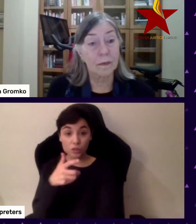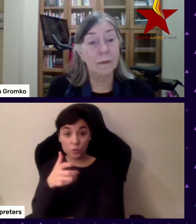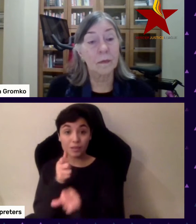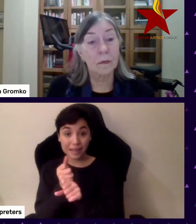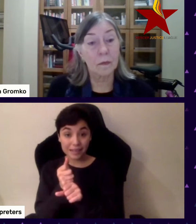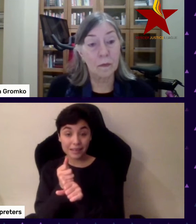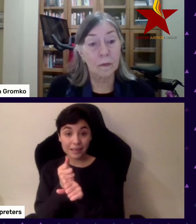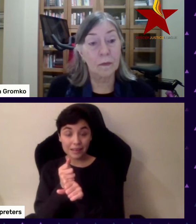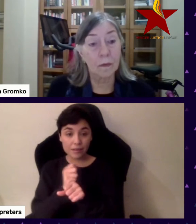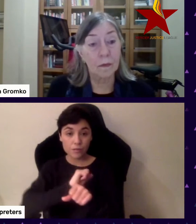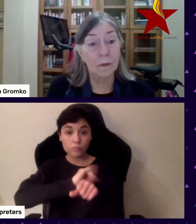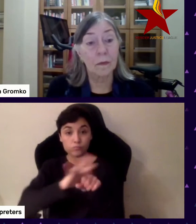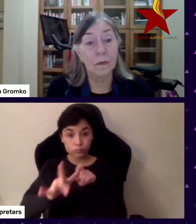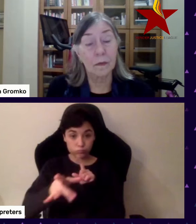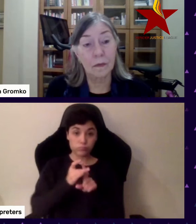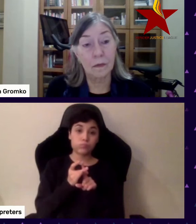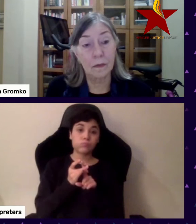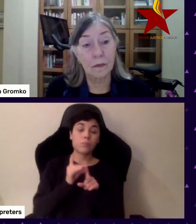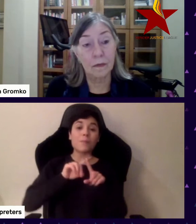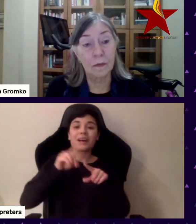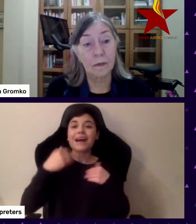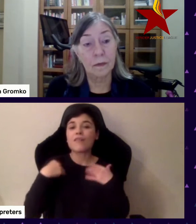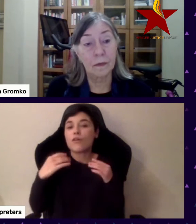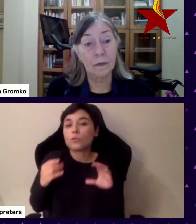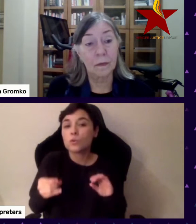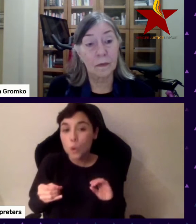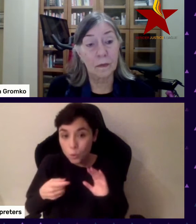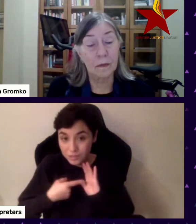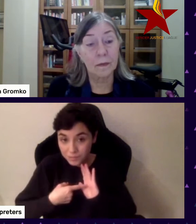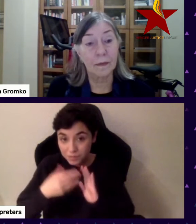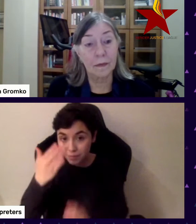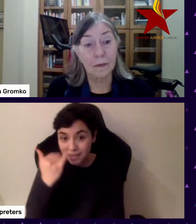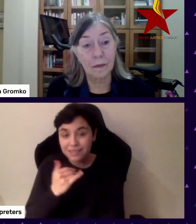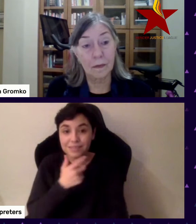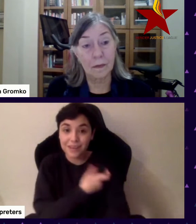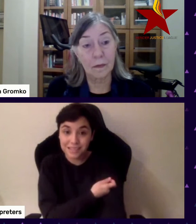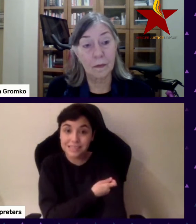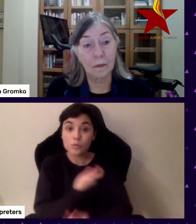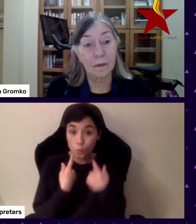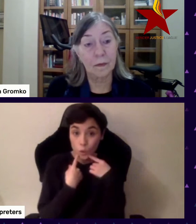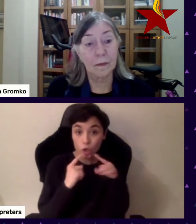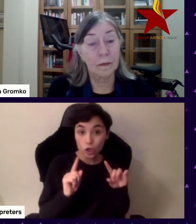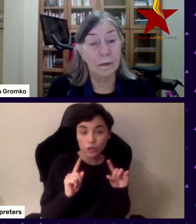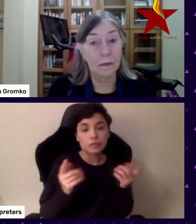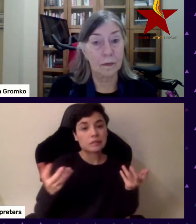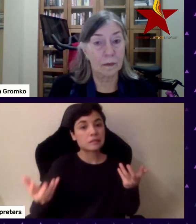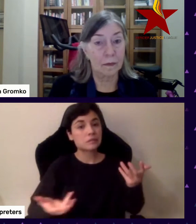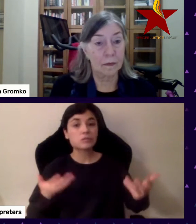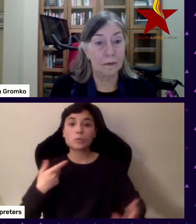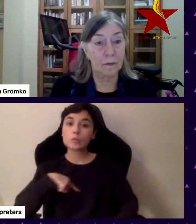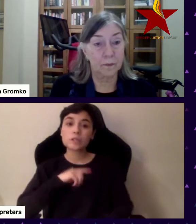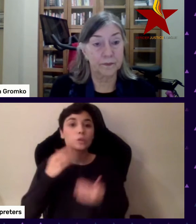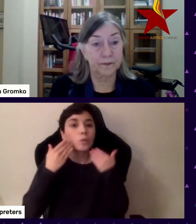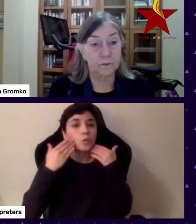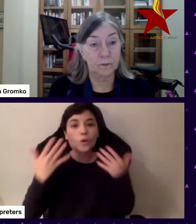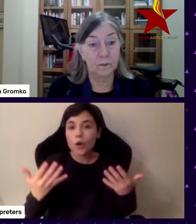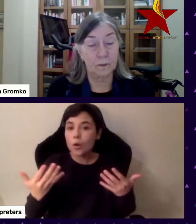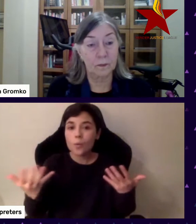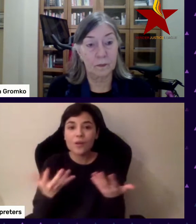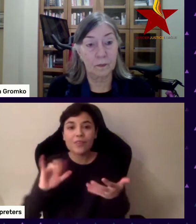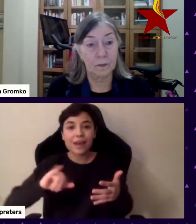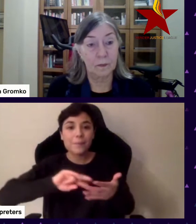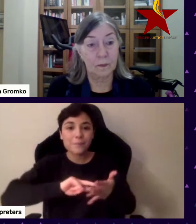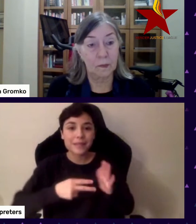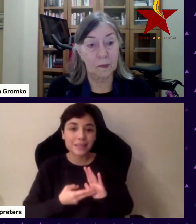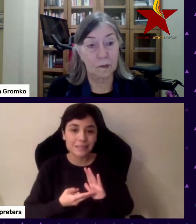asymptomatic because of it, because the virus or the vaccine did what it was supposed to do, we don't know yet what that looks like.